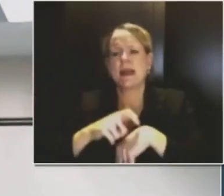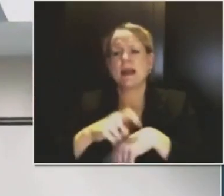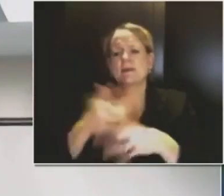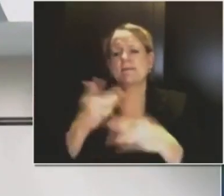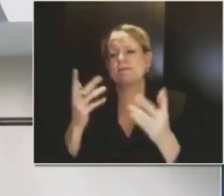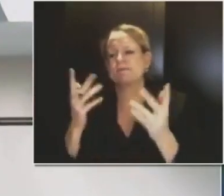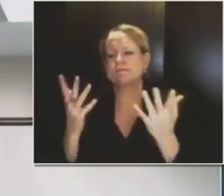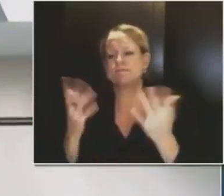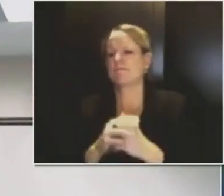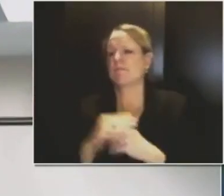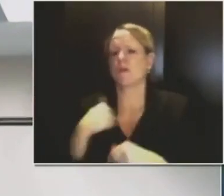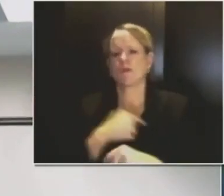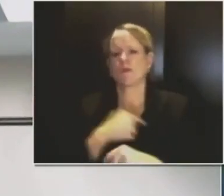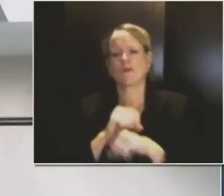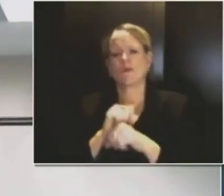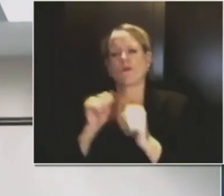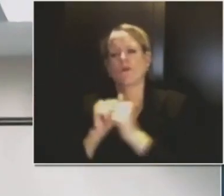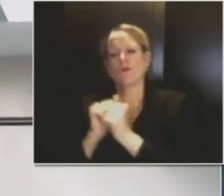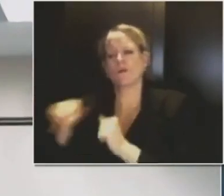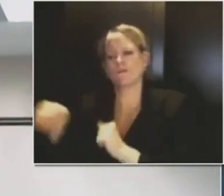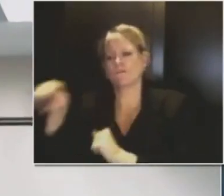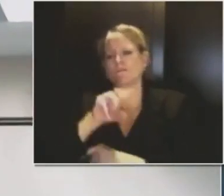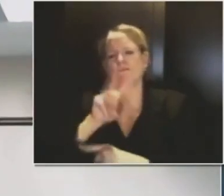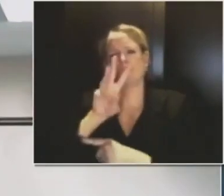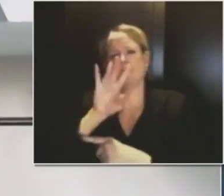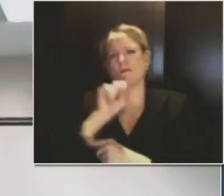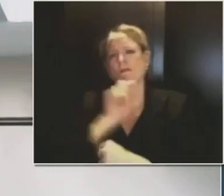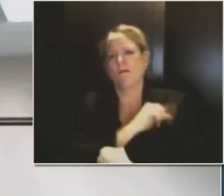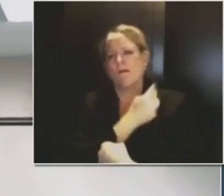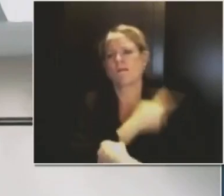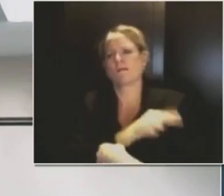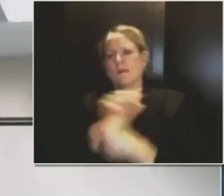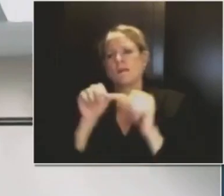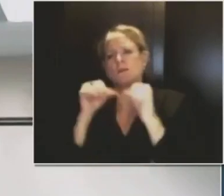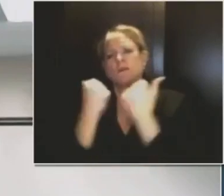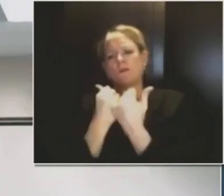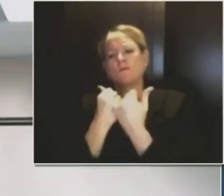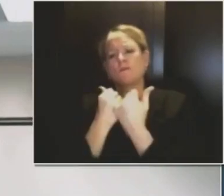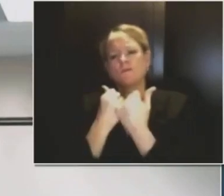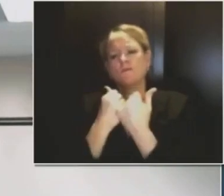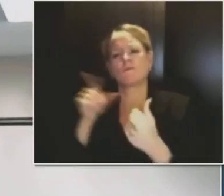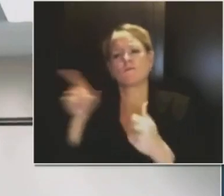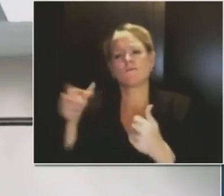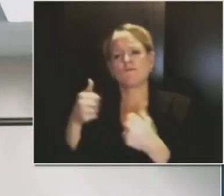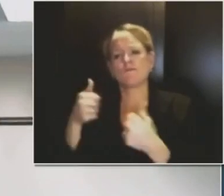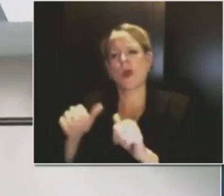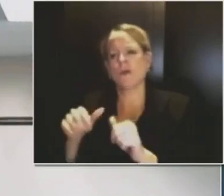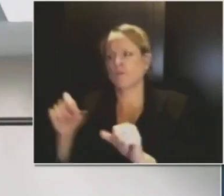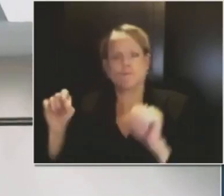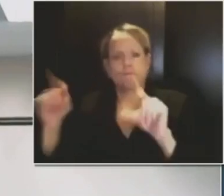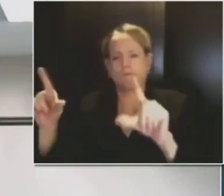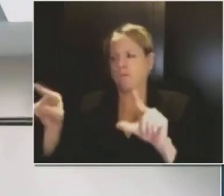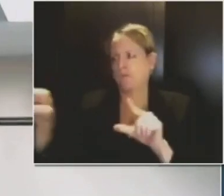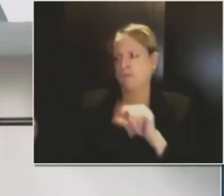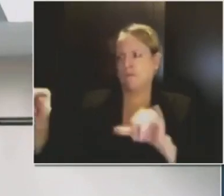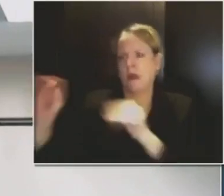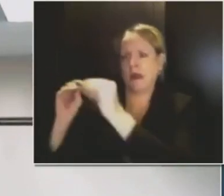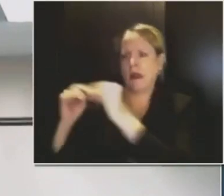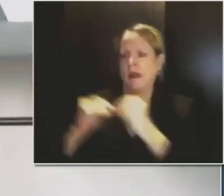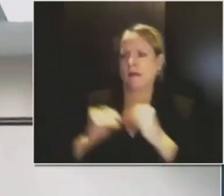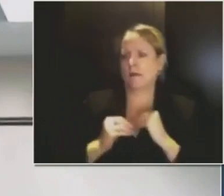site. In terms of looking at ICU and hospital data over time, there is a graphic on